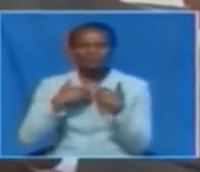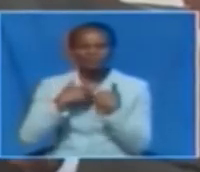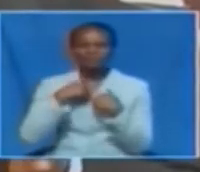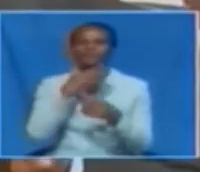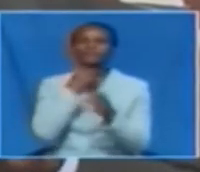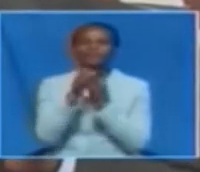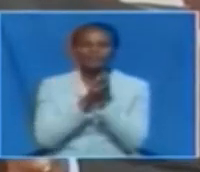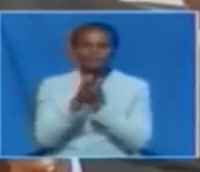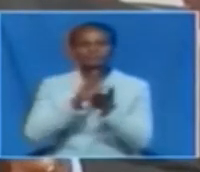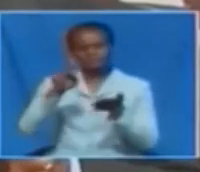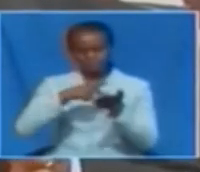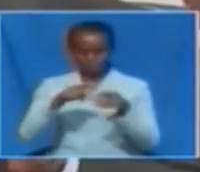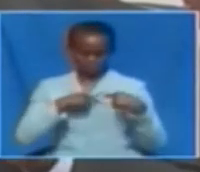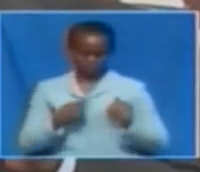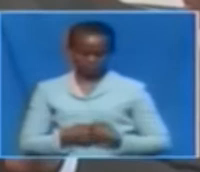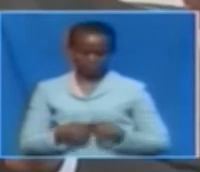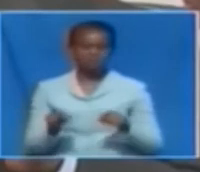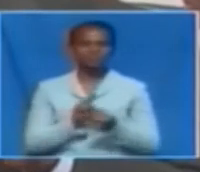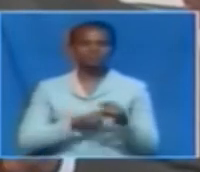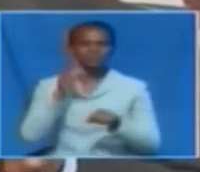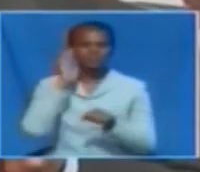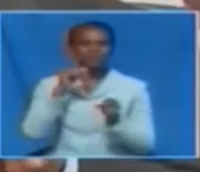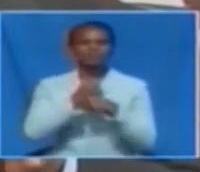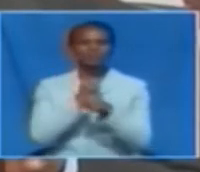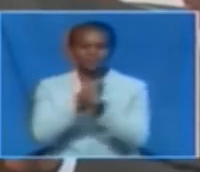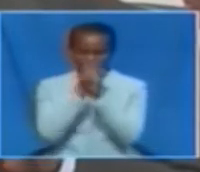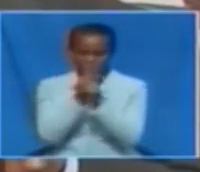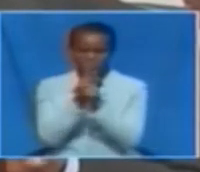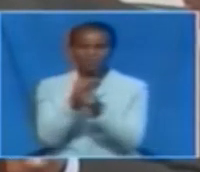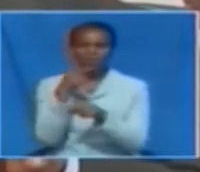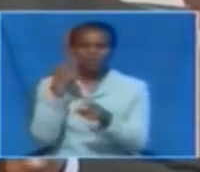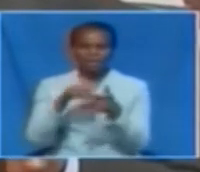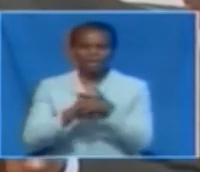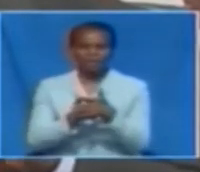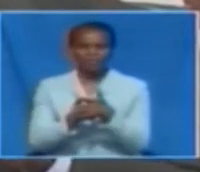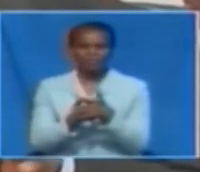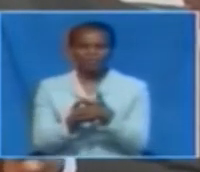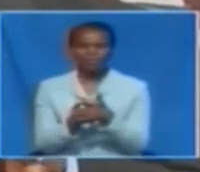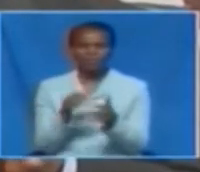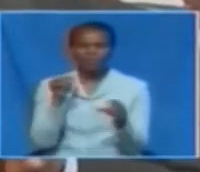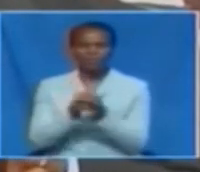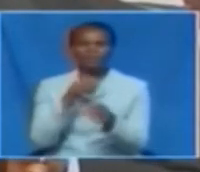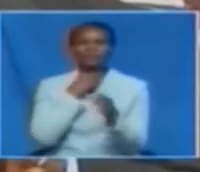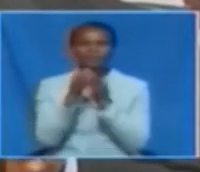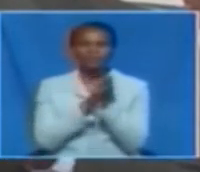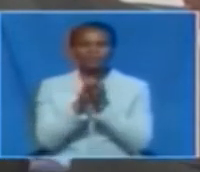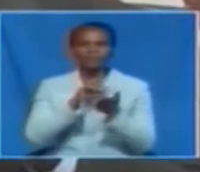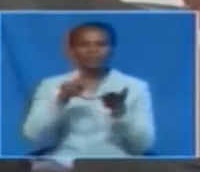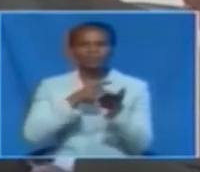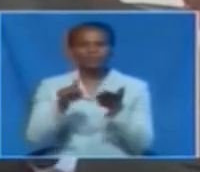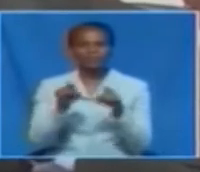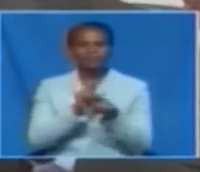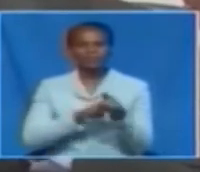interest of the party at heart, you are going to make a decision that is best on what is in the interest of the party. That if we